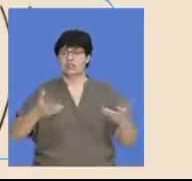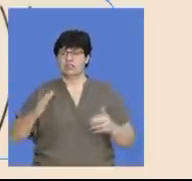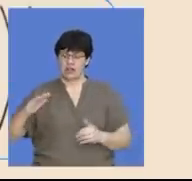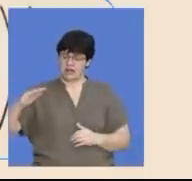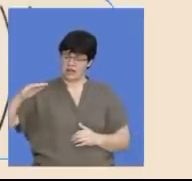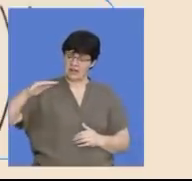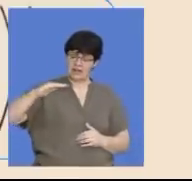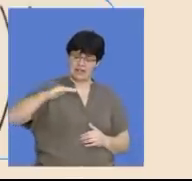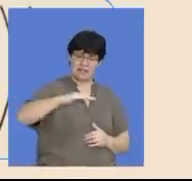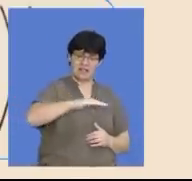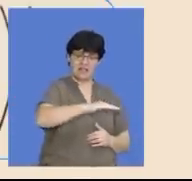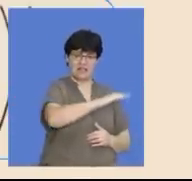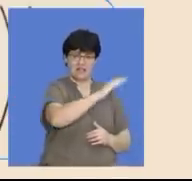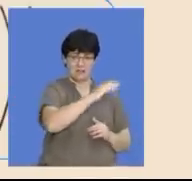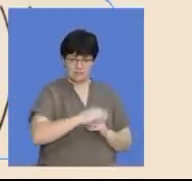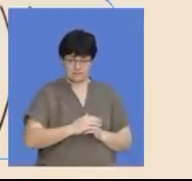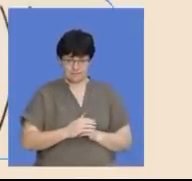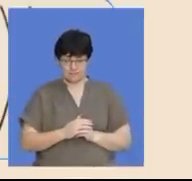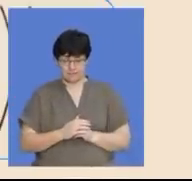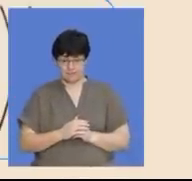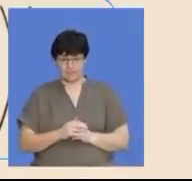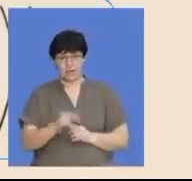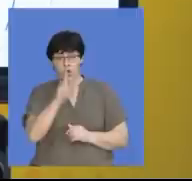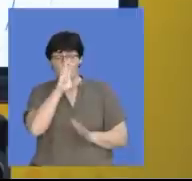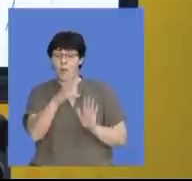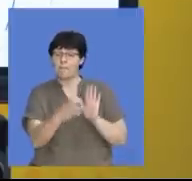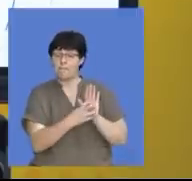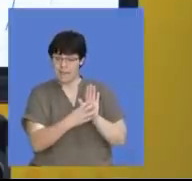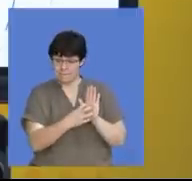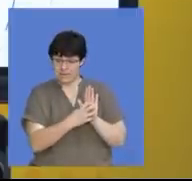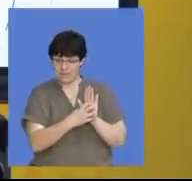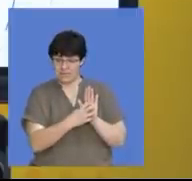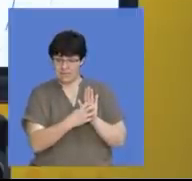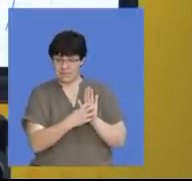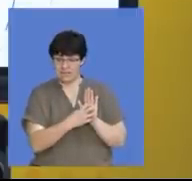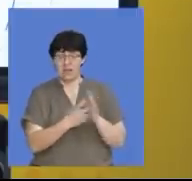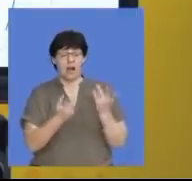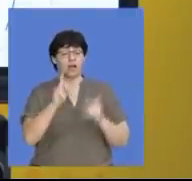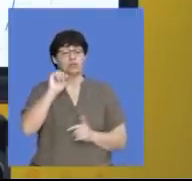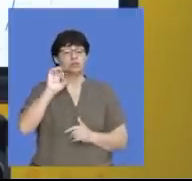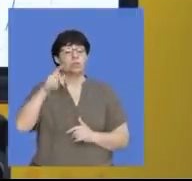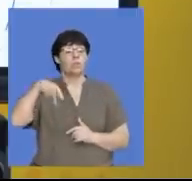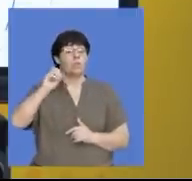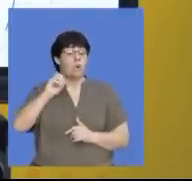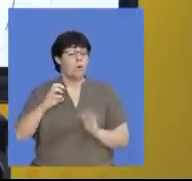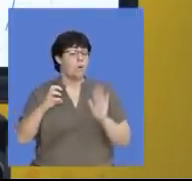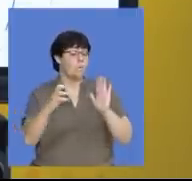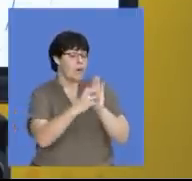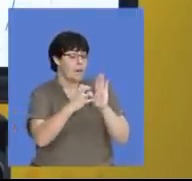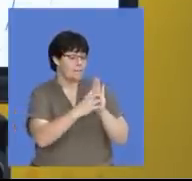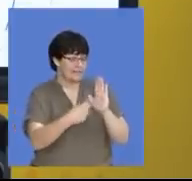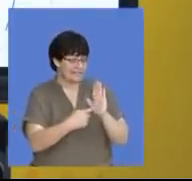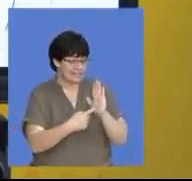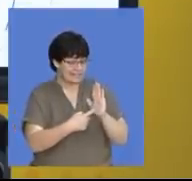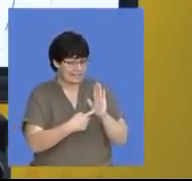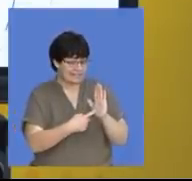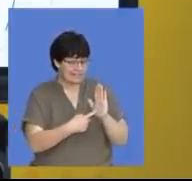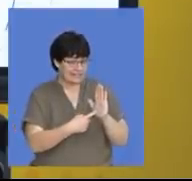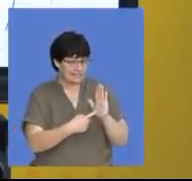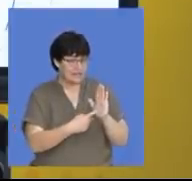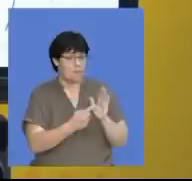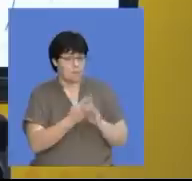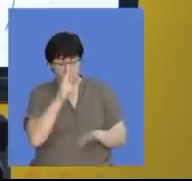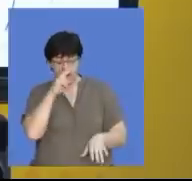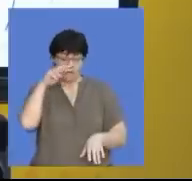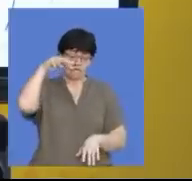slope. So, when we're looking at maps, especially topographical maps, which we are viewing from